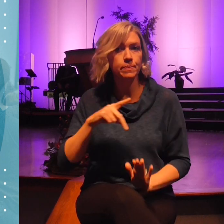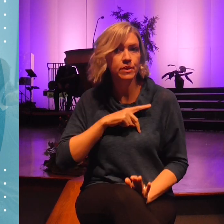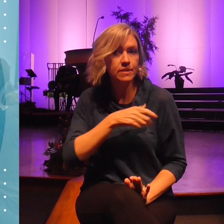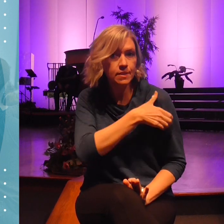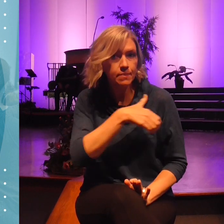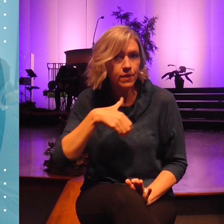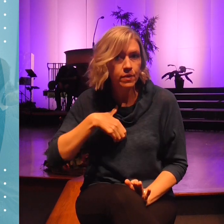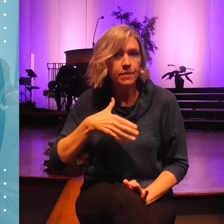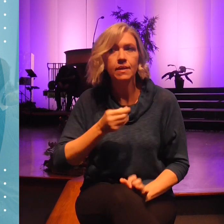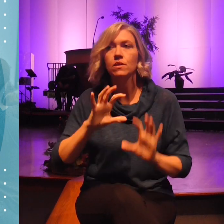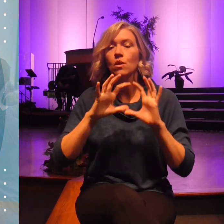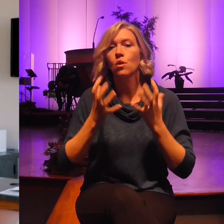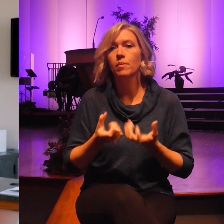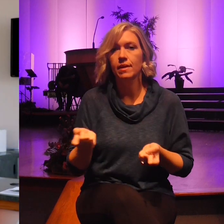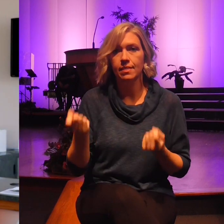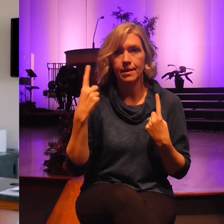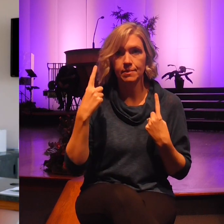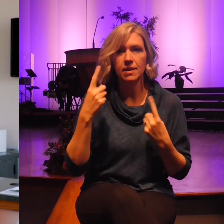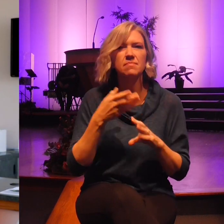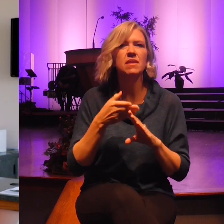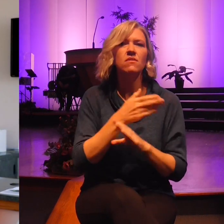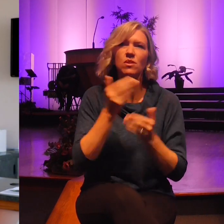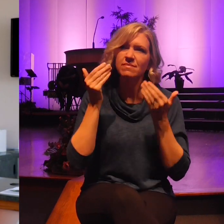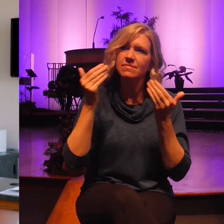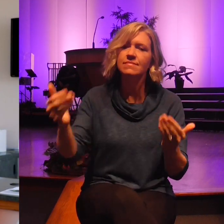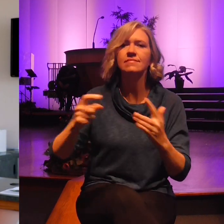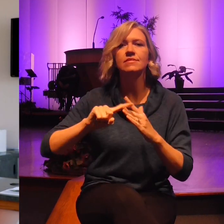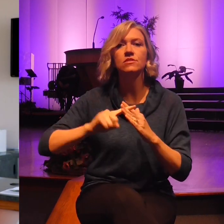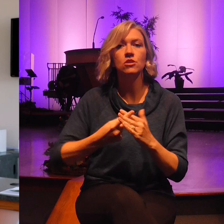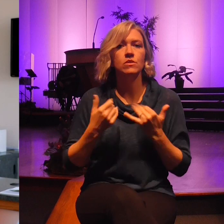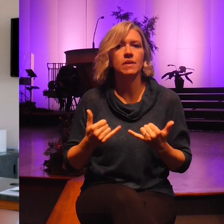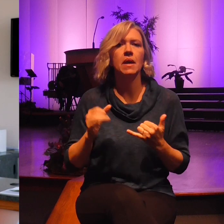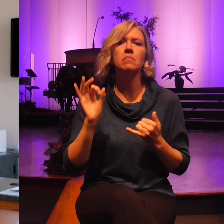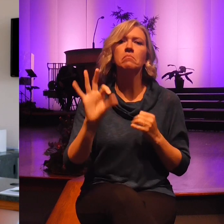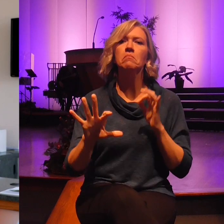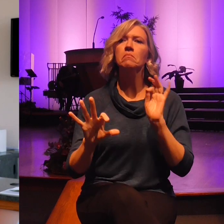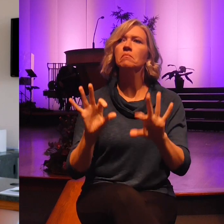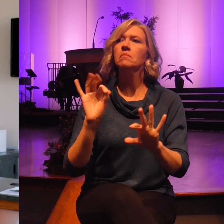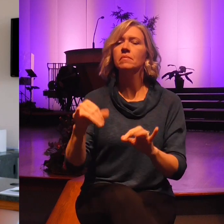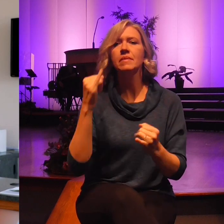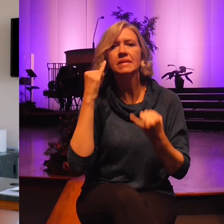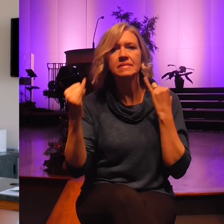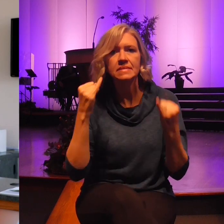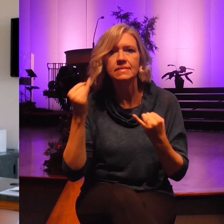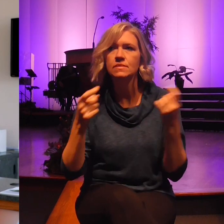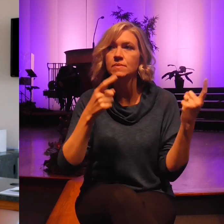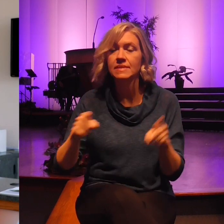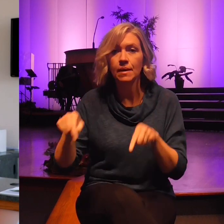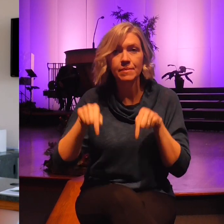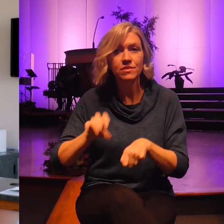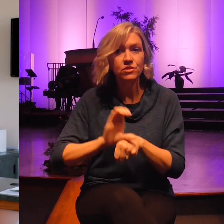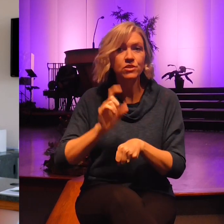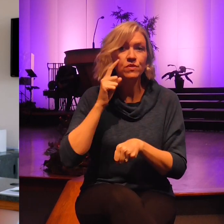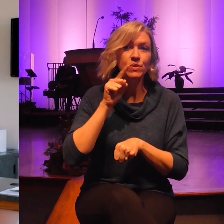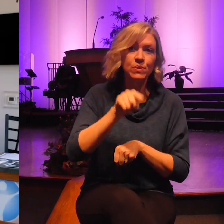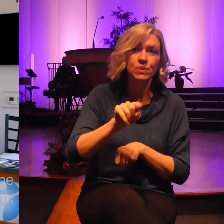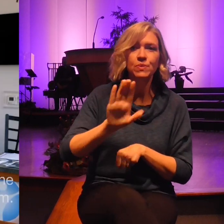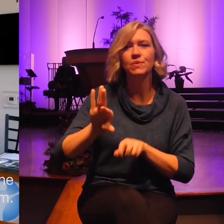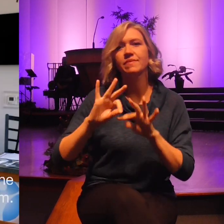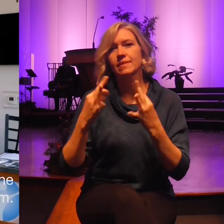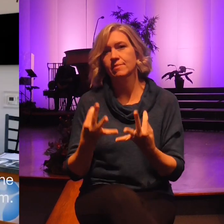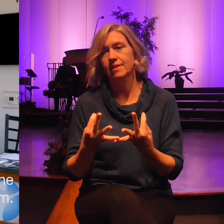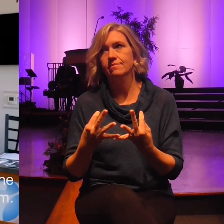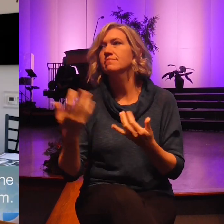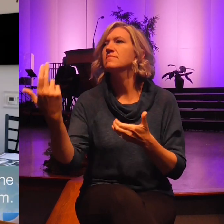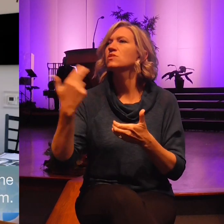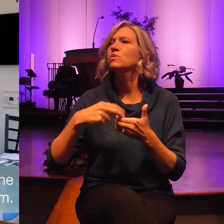empowerment and global enlightenment. Before we get started today, we want to give you a look at a few things coming up around Mile High Church for you and your family. Join